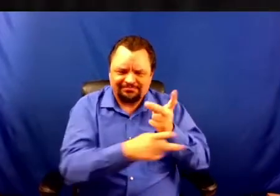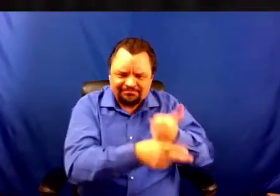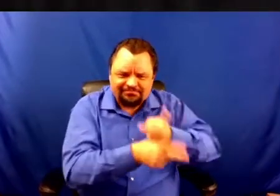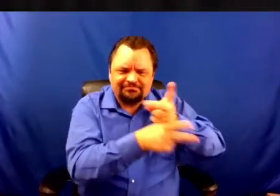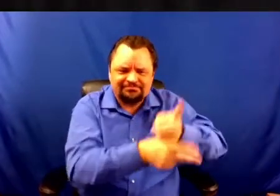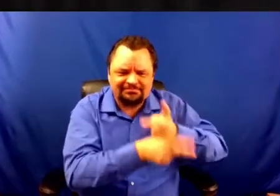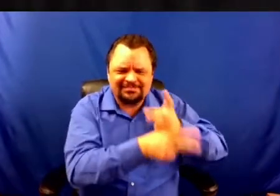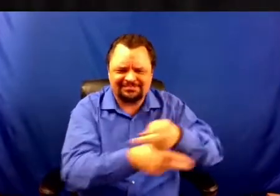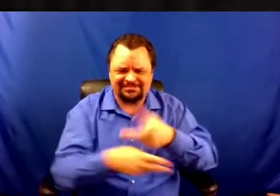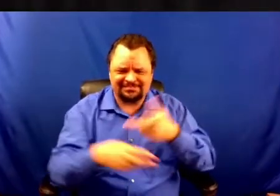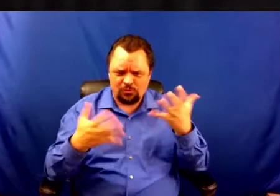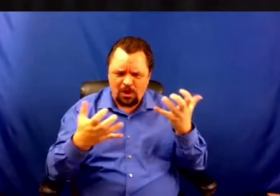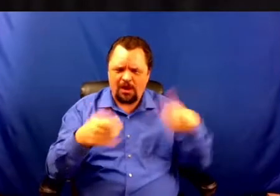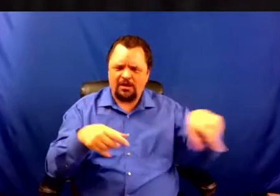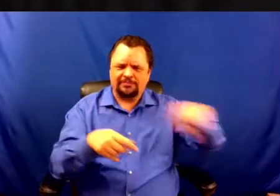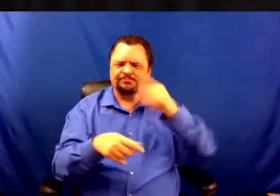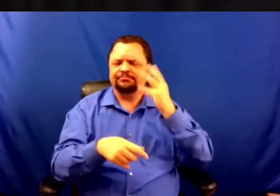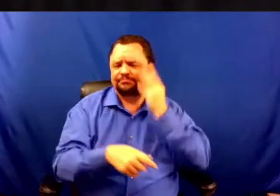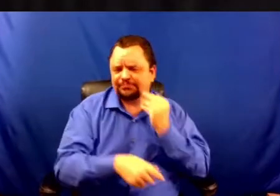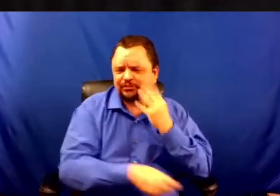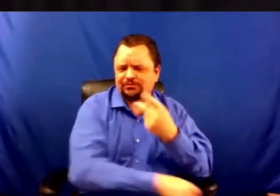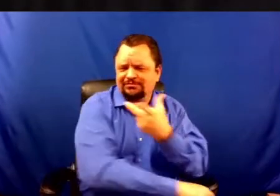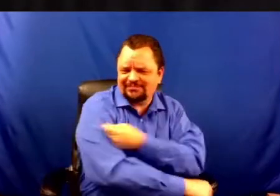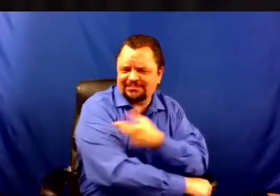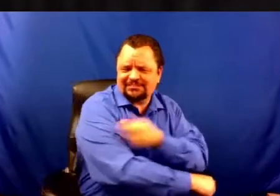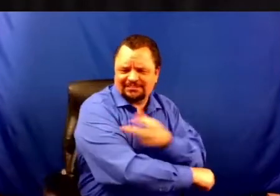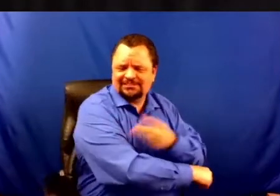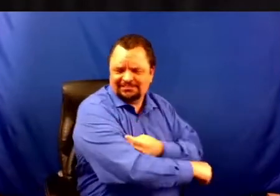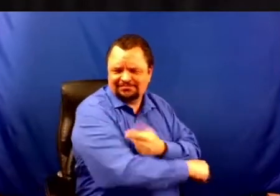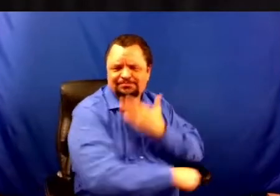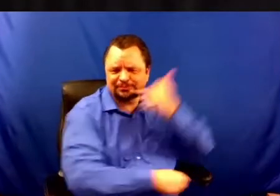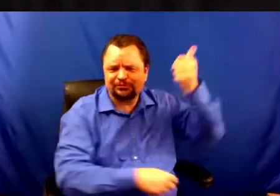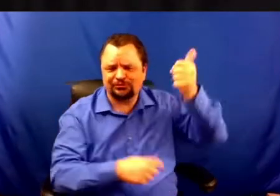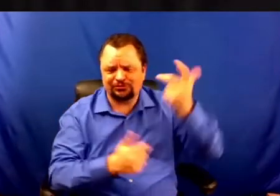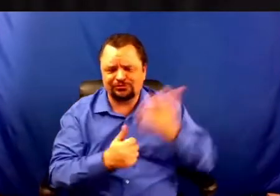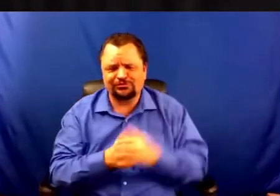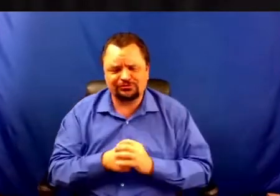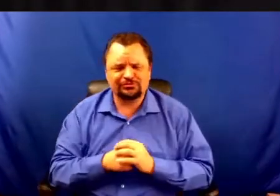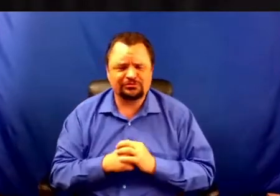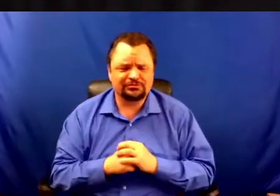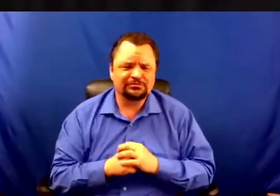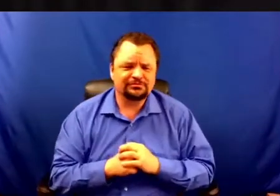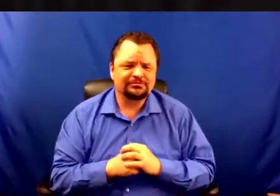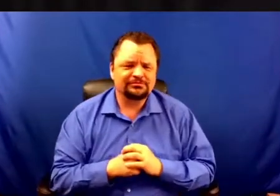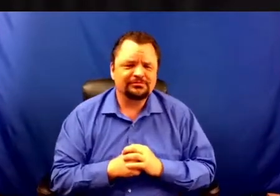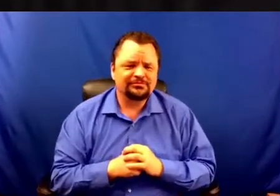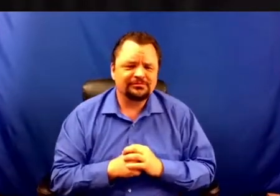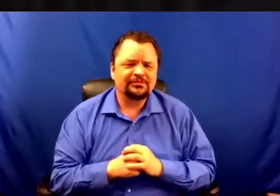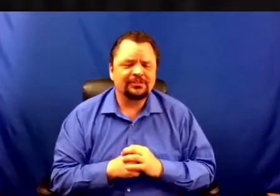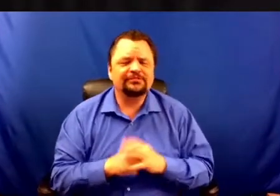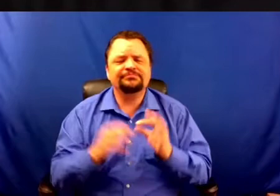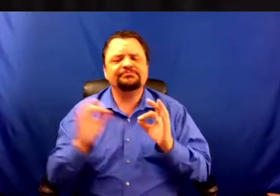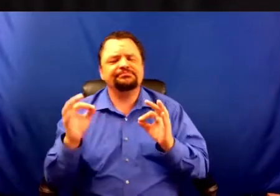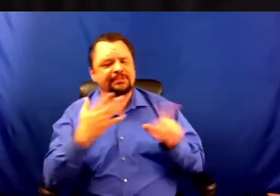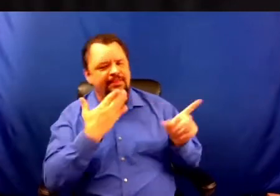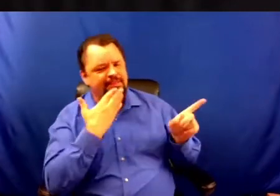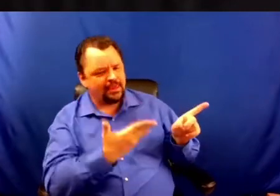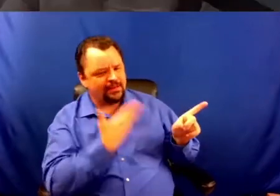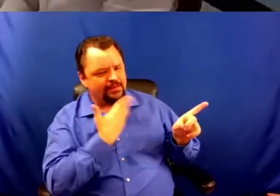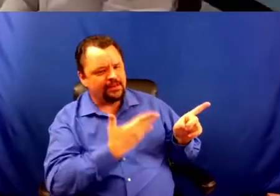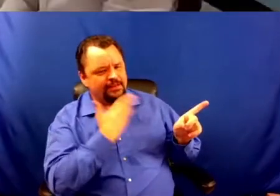Good. Commissioner Gonzalez. Sure. I respectfully disagree in that